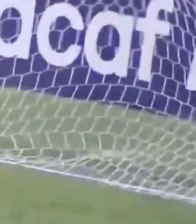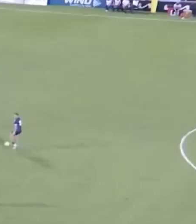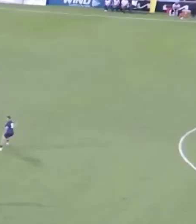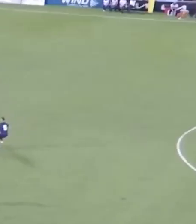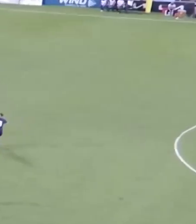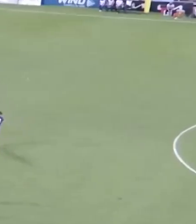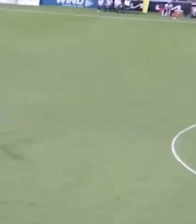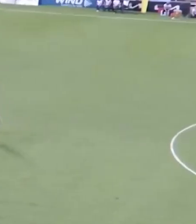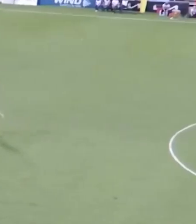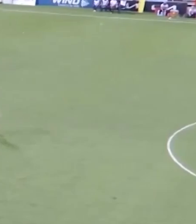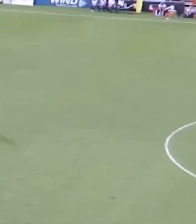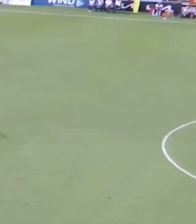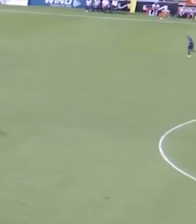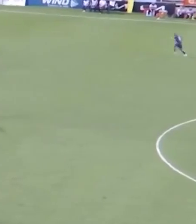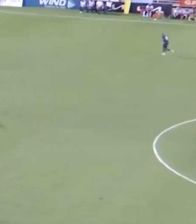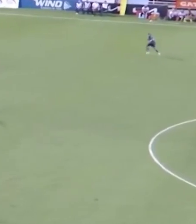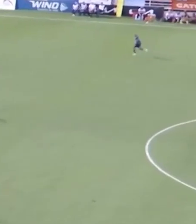Republic.